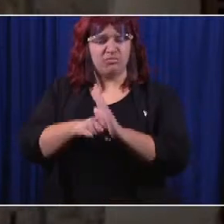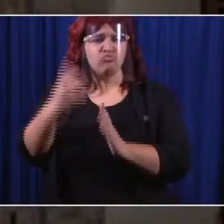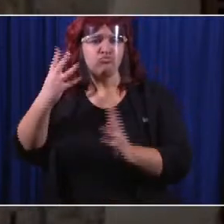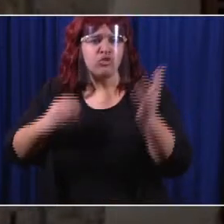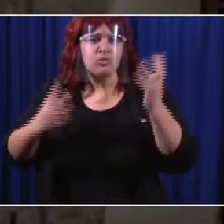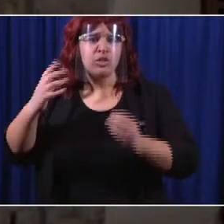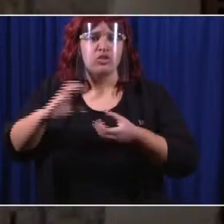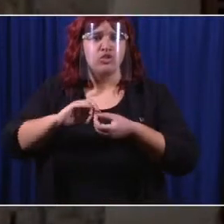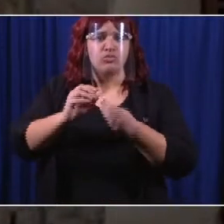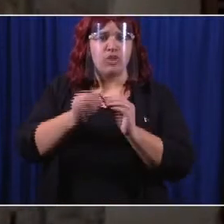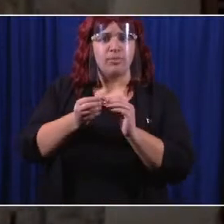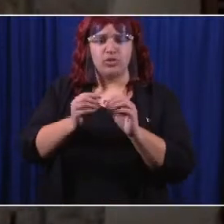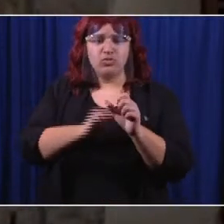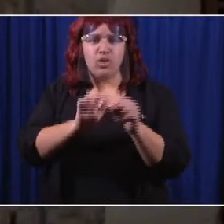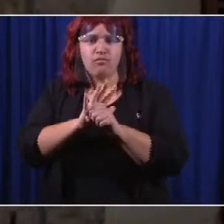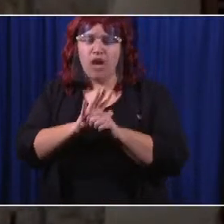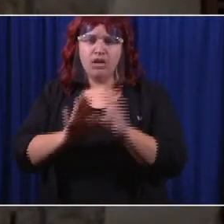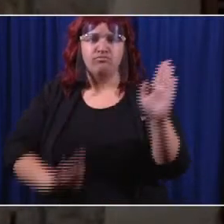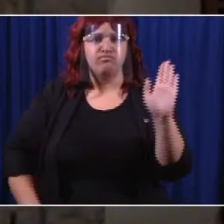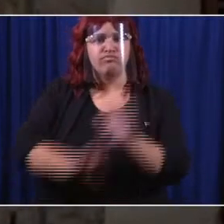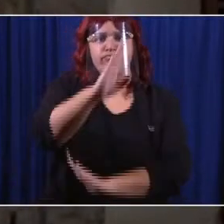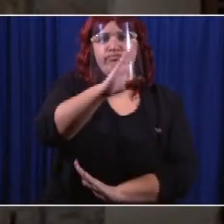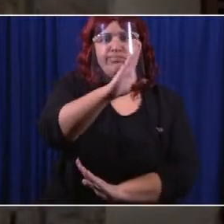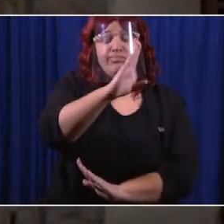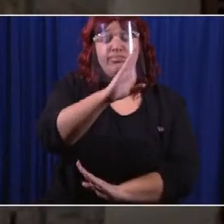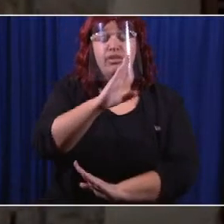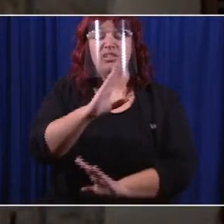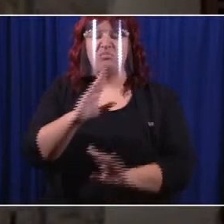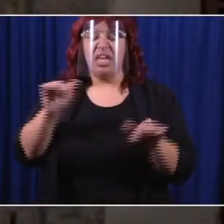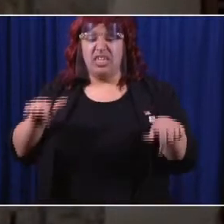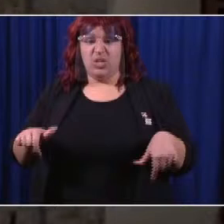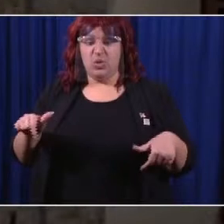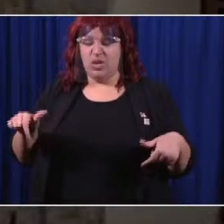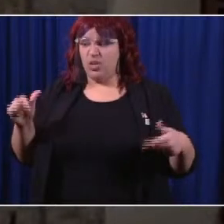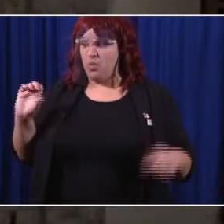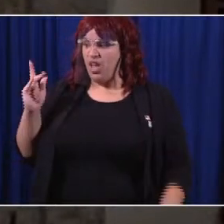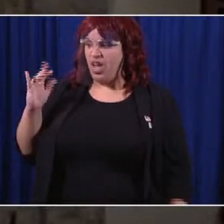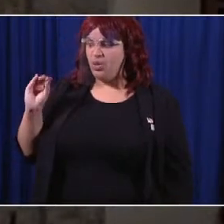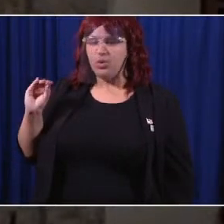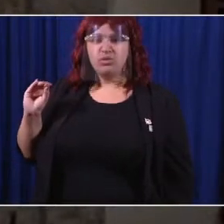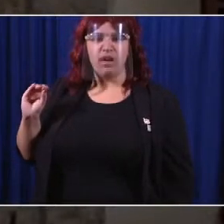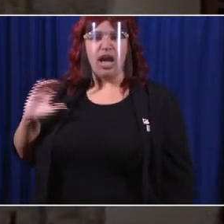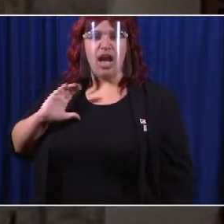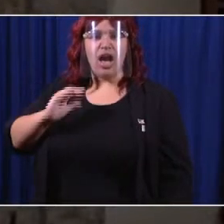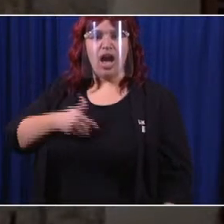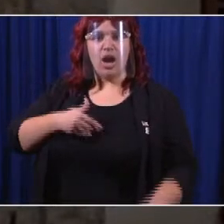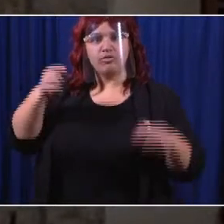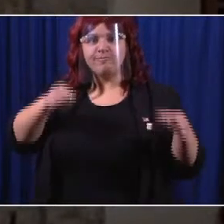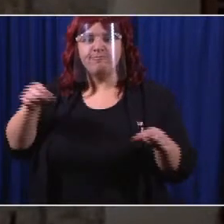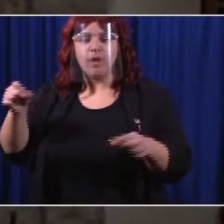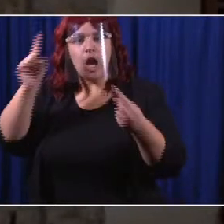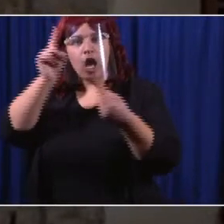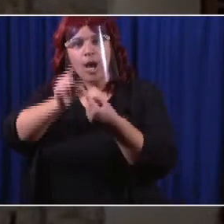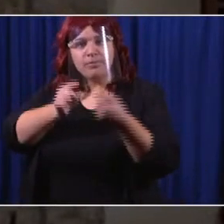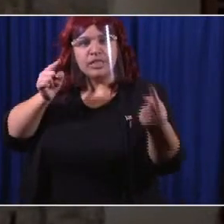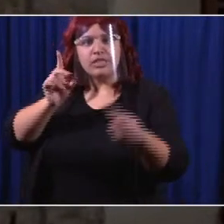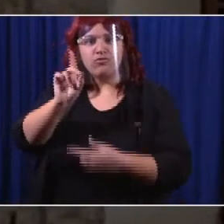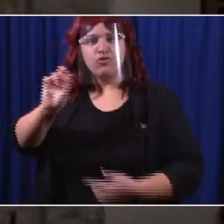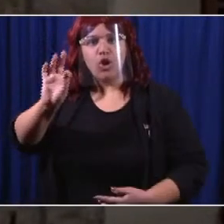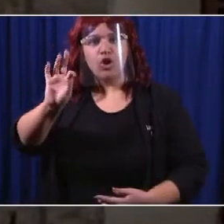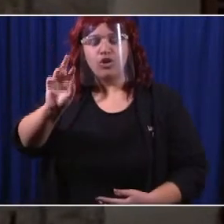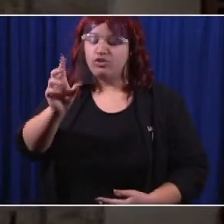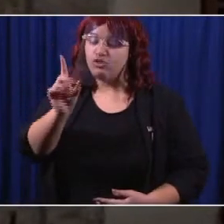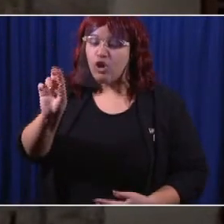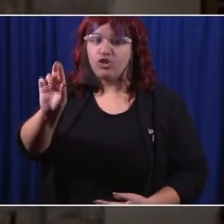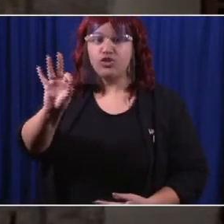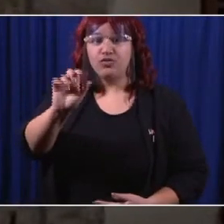occurs to me that in many parts of Ohio, we sort of have the opposite situation where the bars are open and the schools are either never open for in-person learning